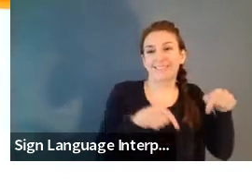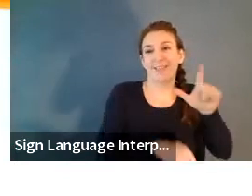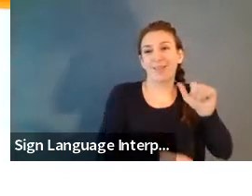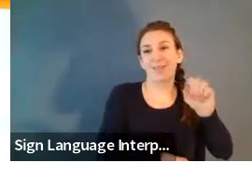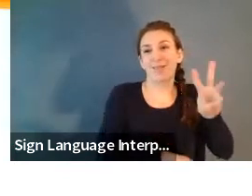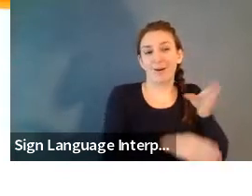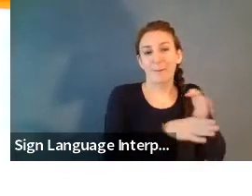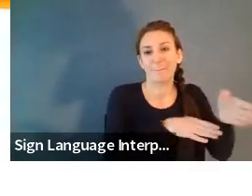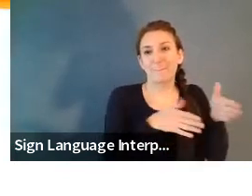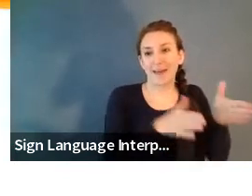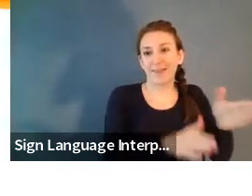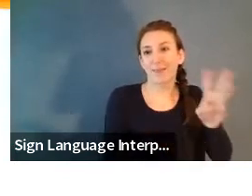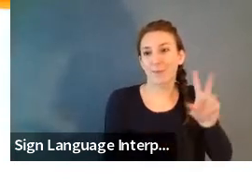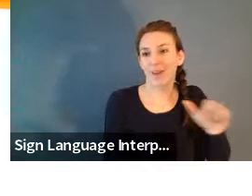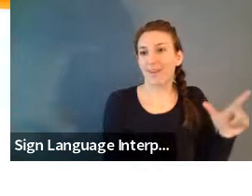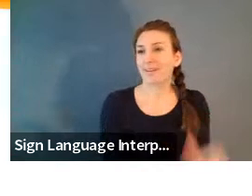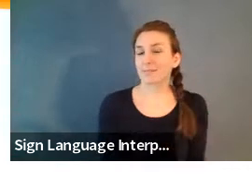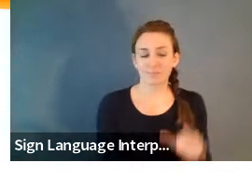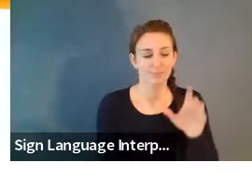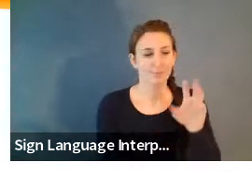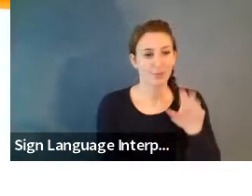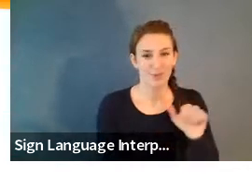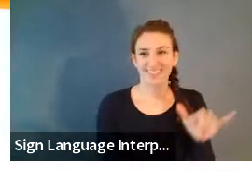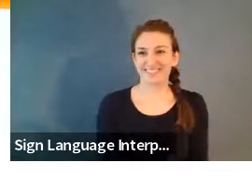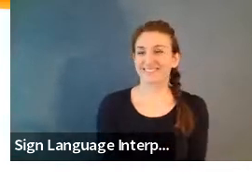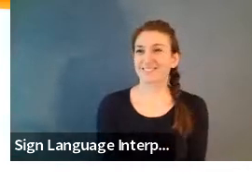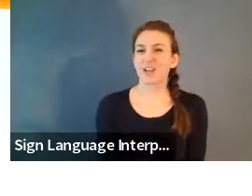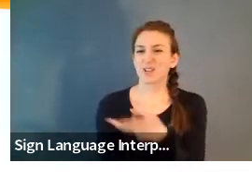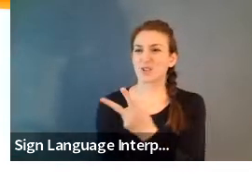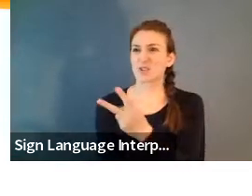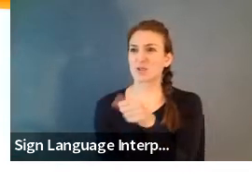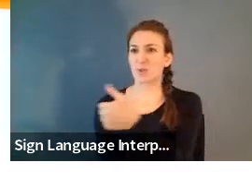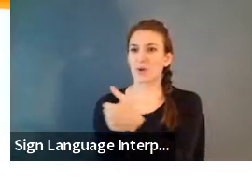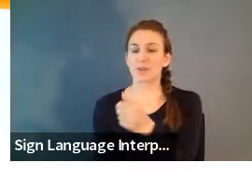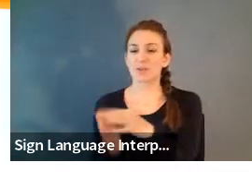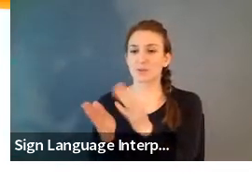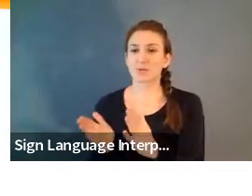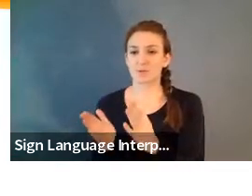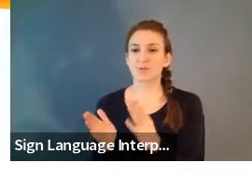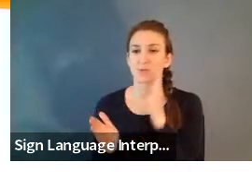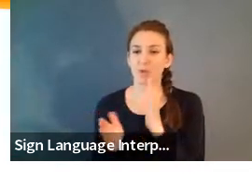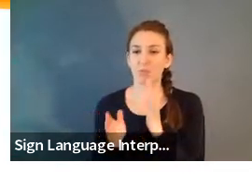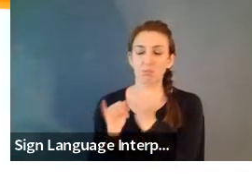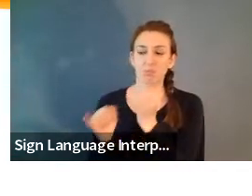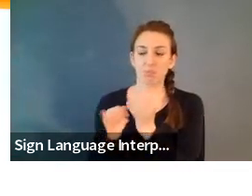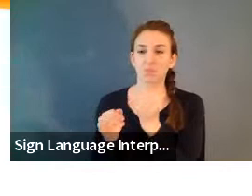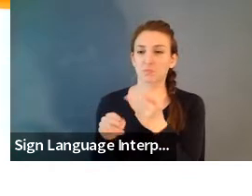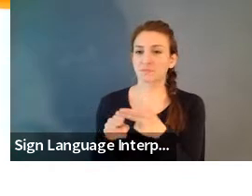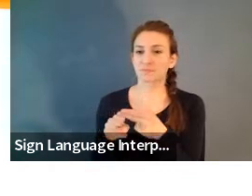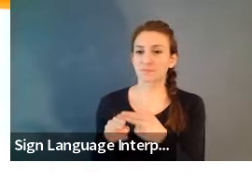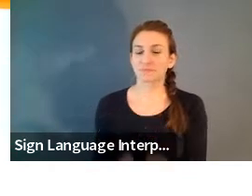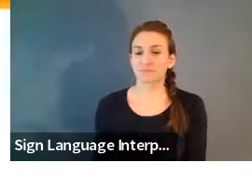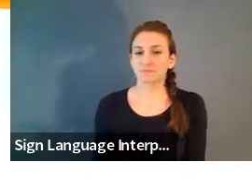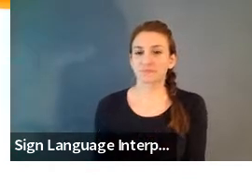from Caleb and Amanda, as well as 2 other students, Janelle and Cynthia, very shortly. But all of our students were able